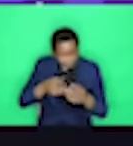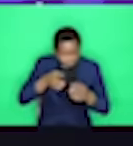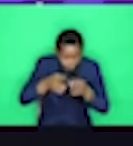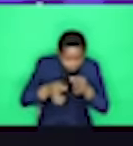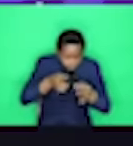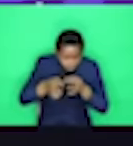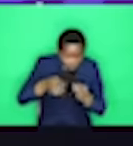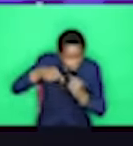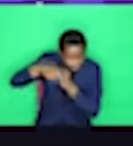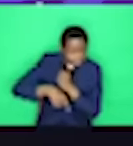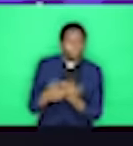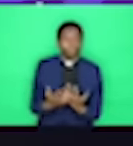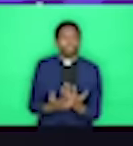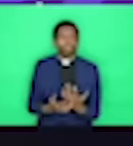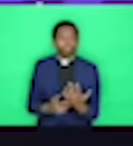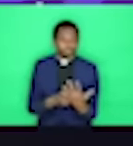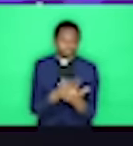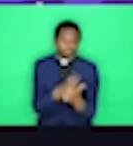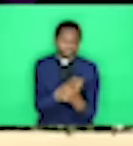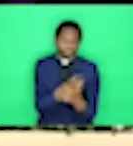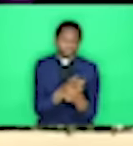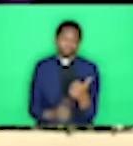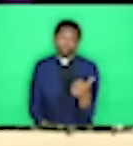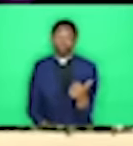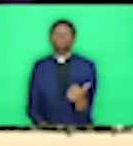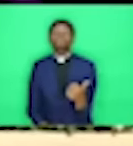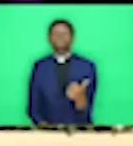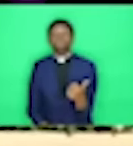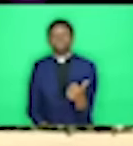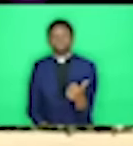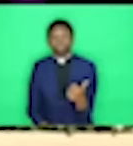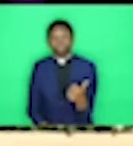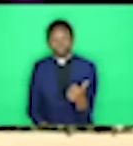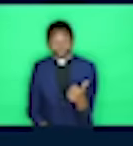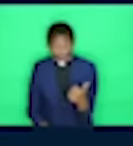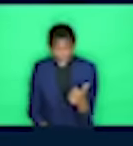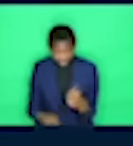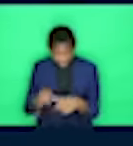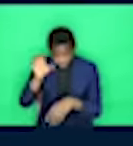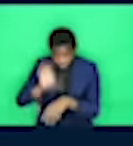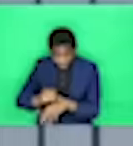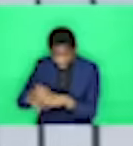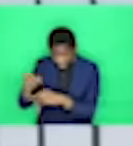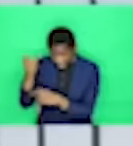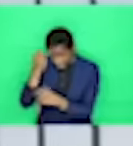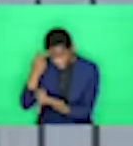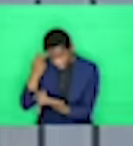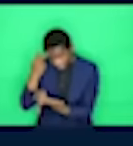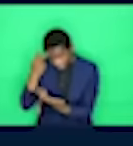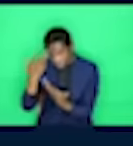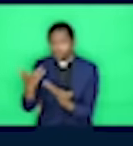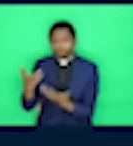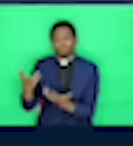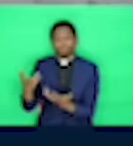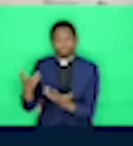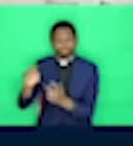them. Now, the first one, the purpose of the church is the transformation of